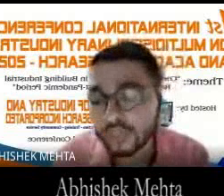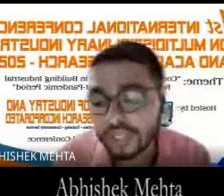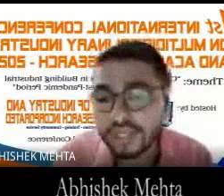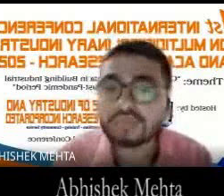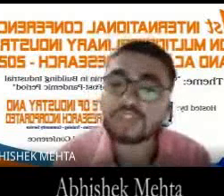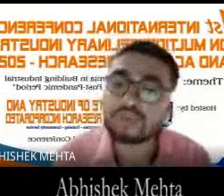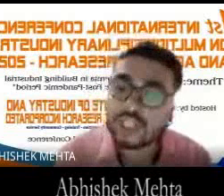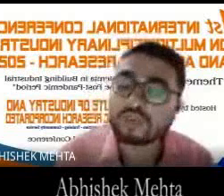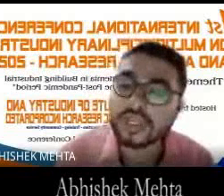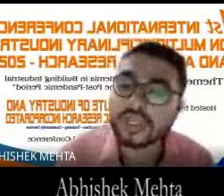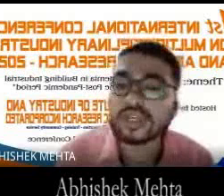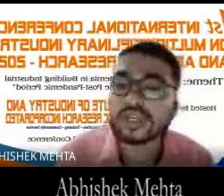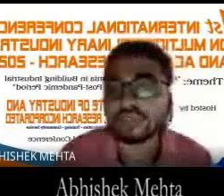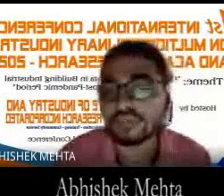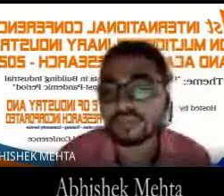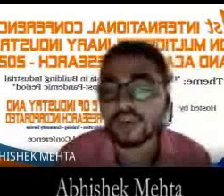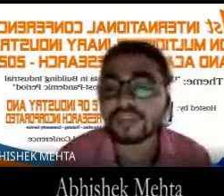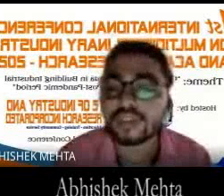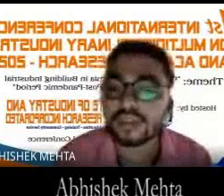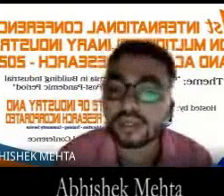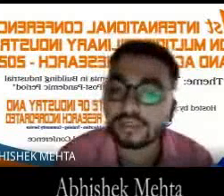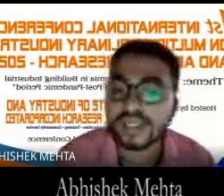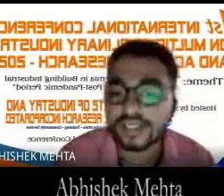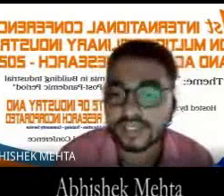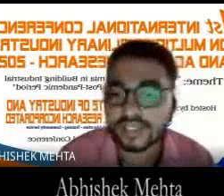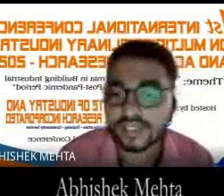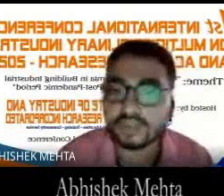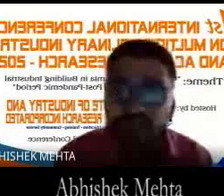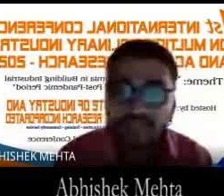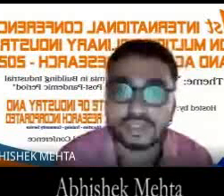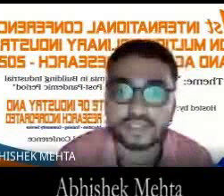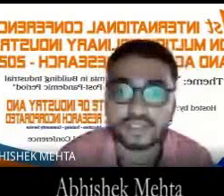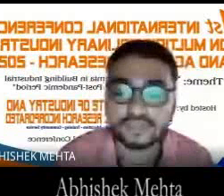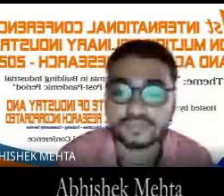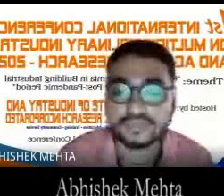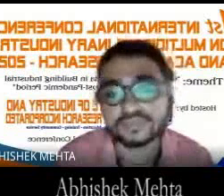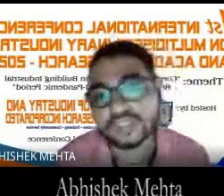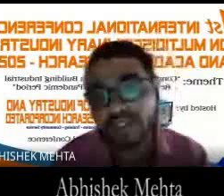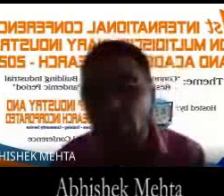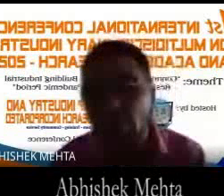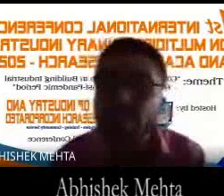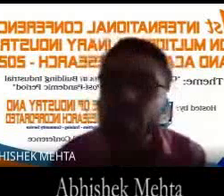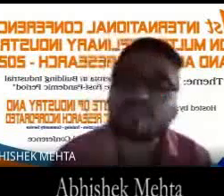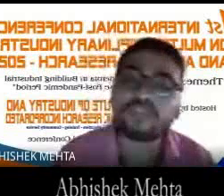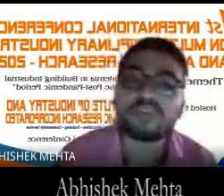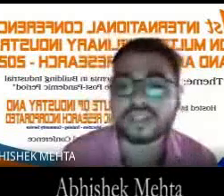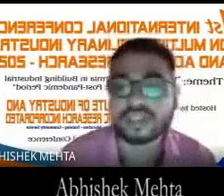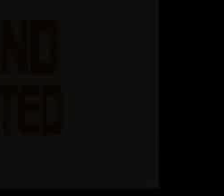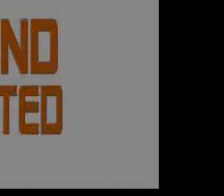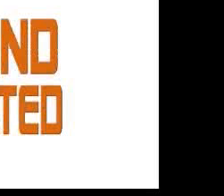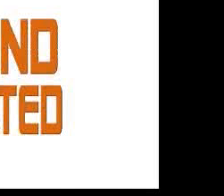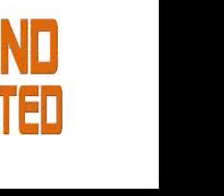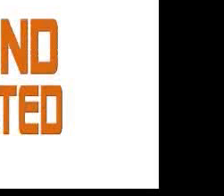students, Ms. Kushi Solanki, that from the PICA, Parul University. Thank you. That is all from my side.